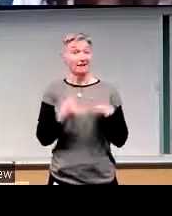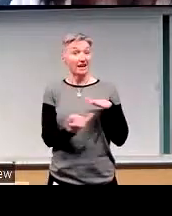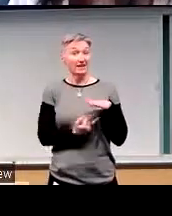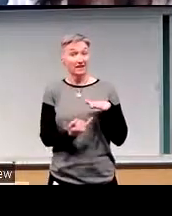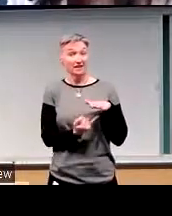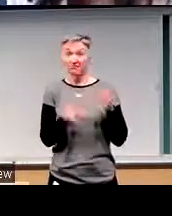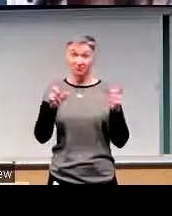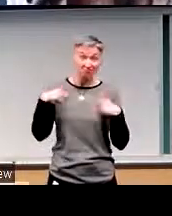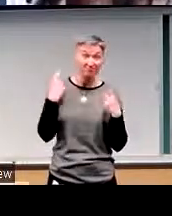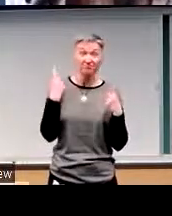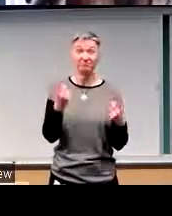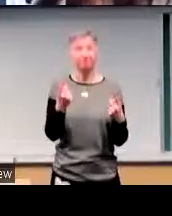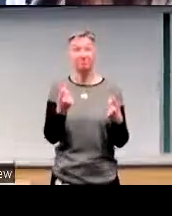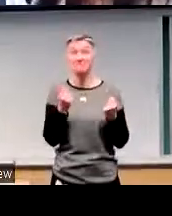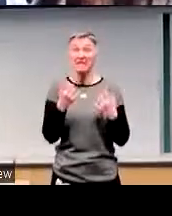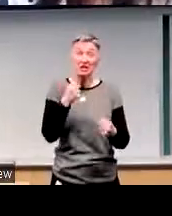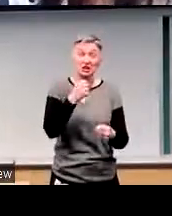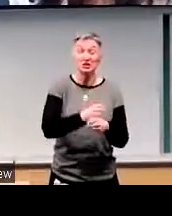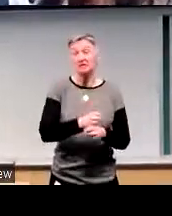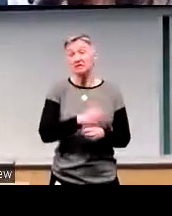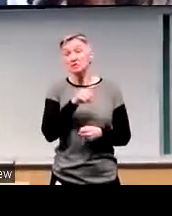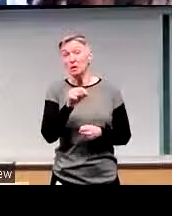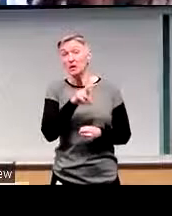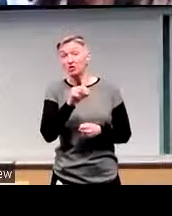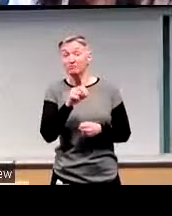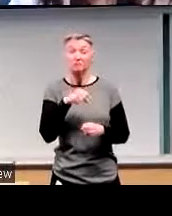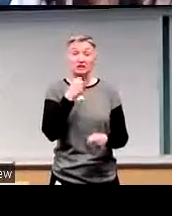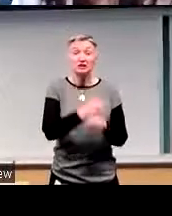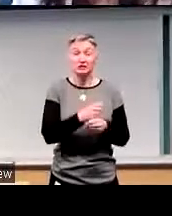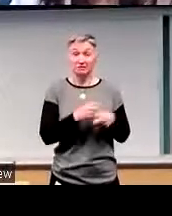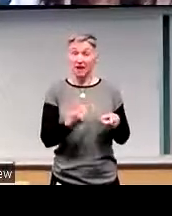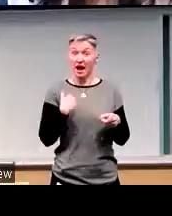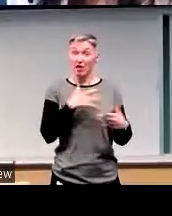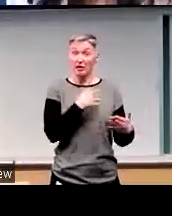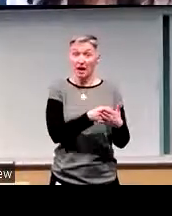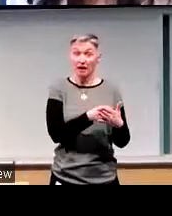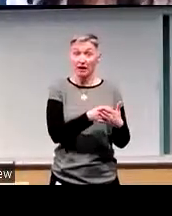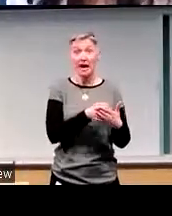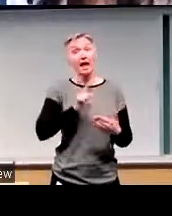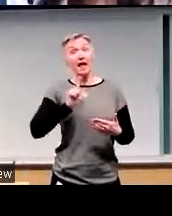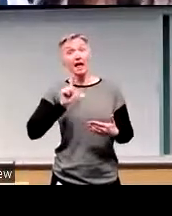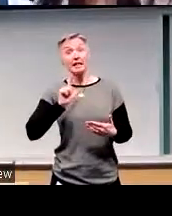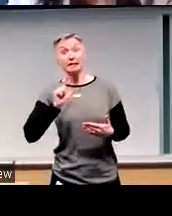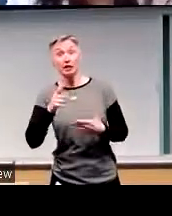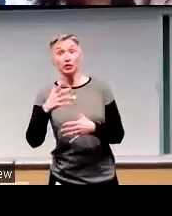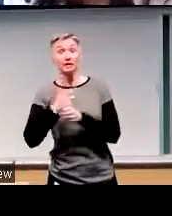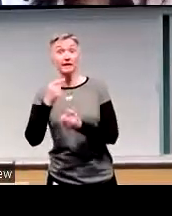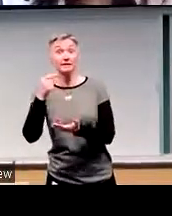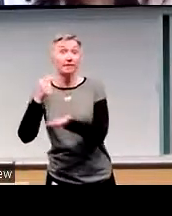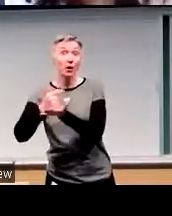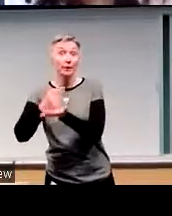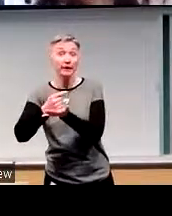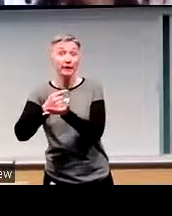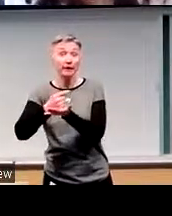been socially isolated for years or decades has a heart attack and then subsequently receives therapy that